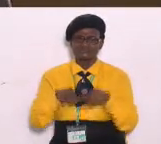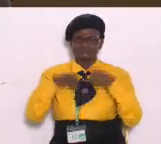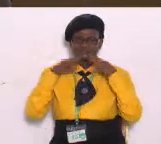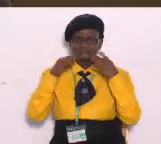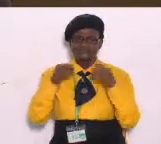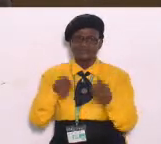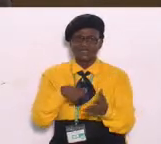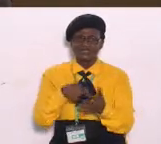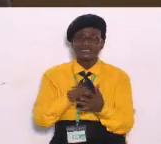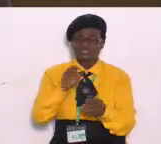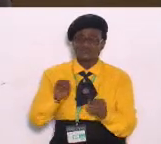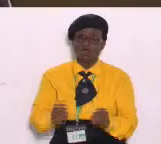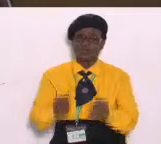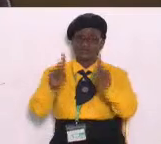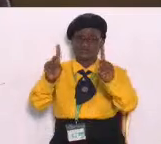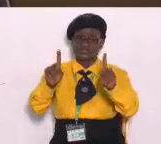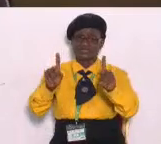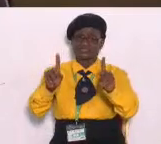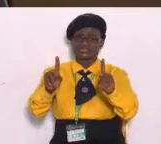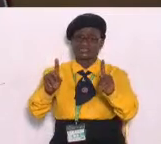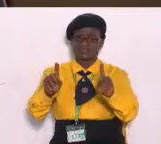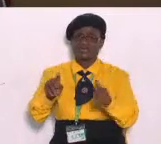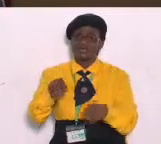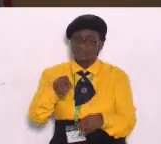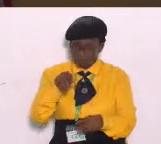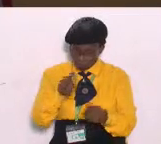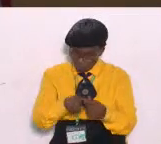this is your opportunity, man.